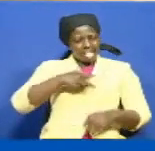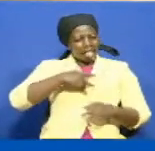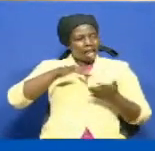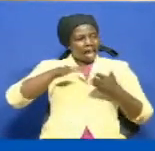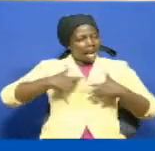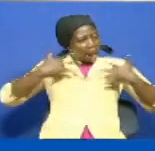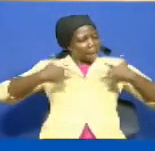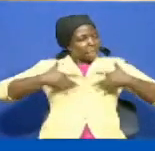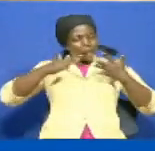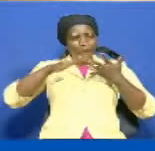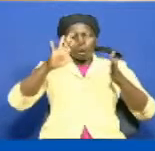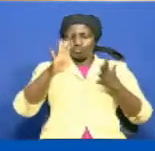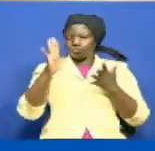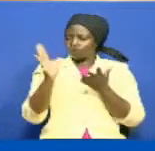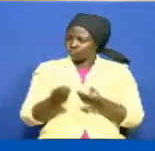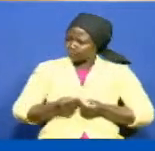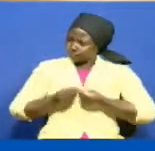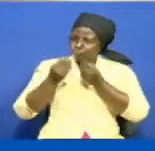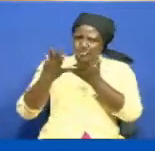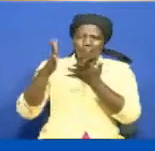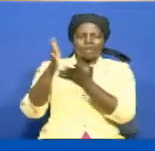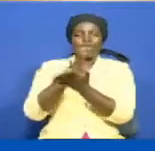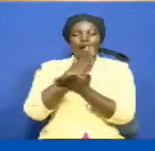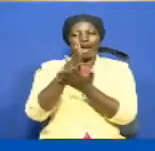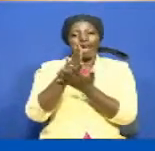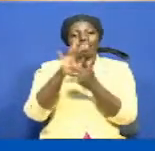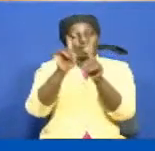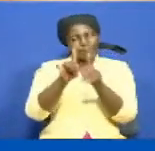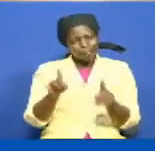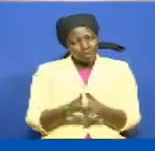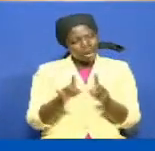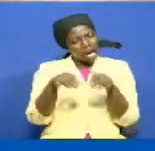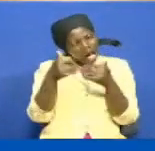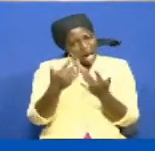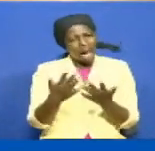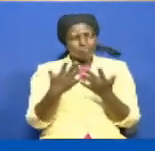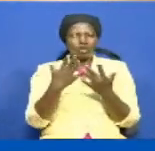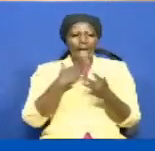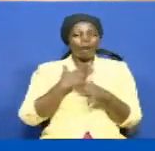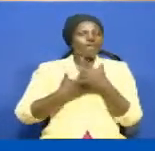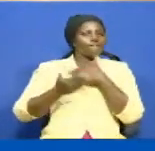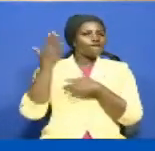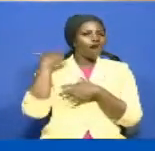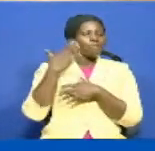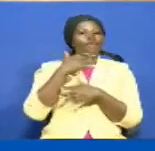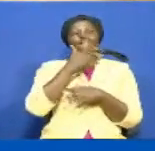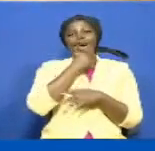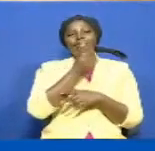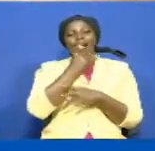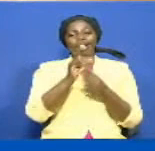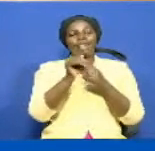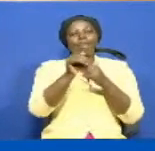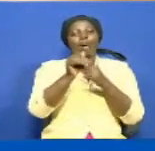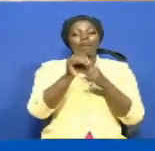share. Indeed, as our forefathers, led by President Kwame Nkrumah, ordered us in